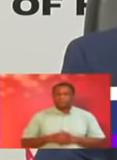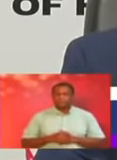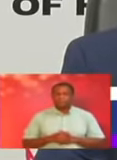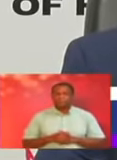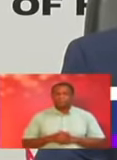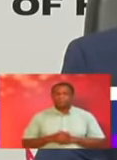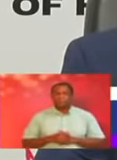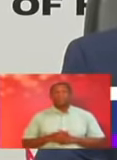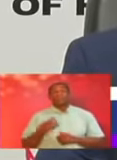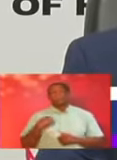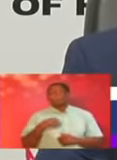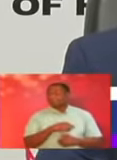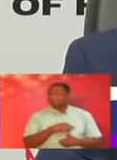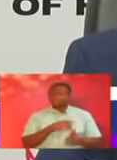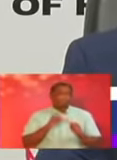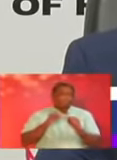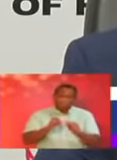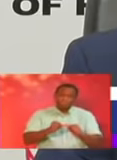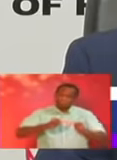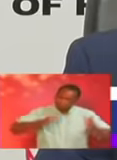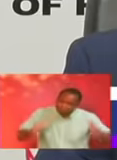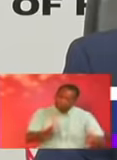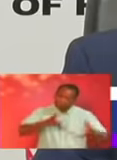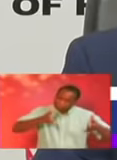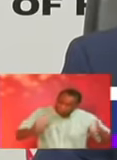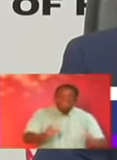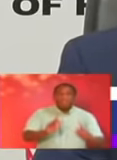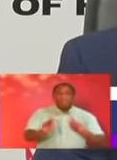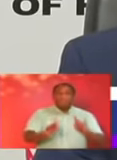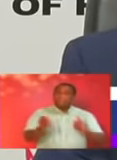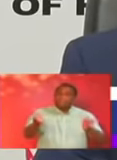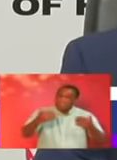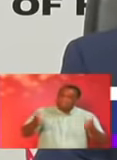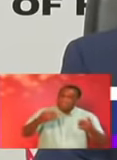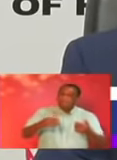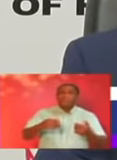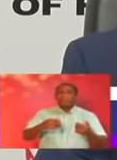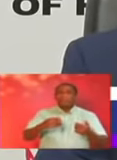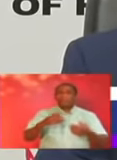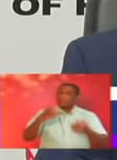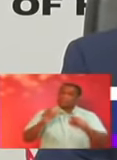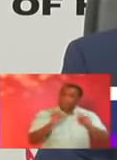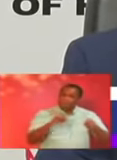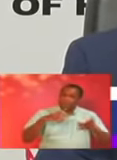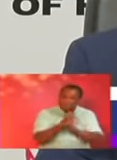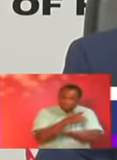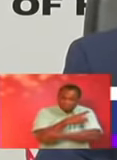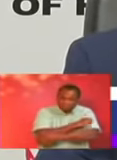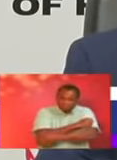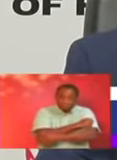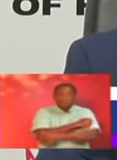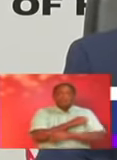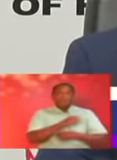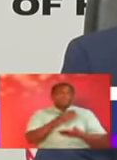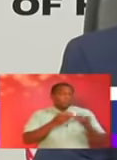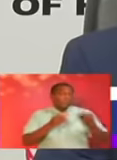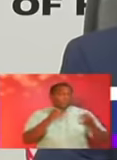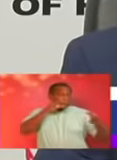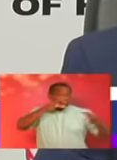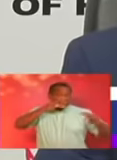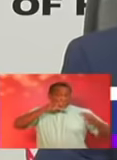urge the population to get vaccinated. Some of the feedback we have had over the past month or so